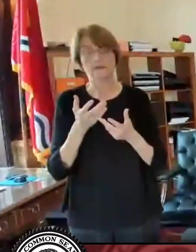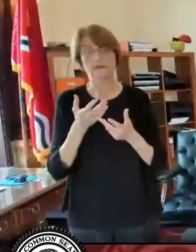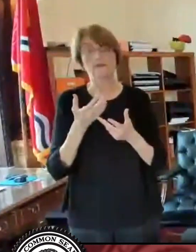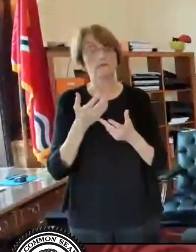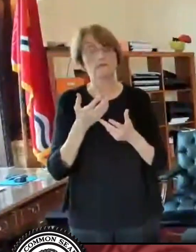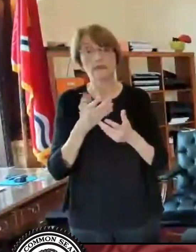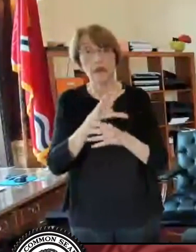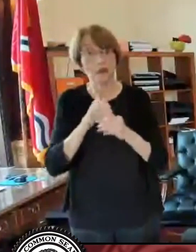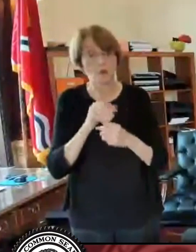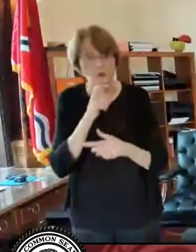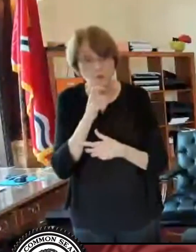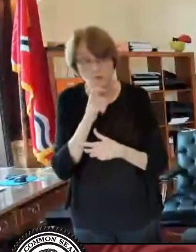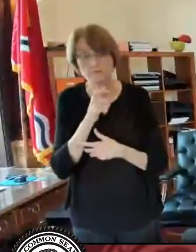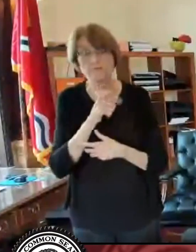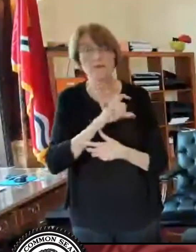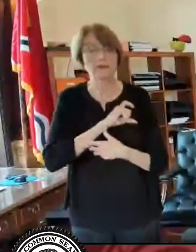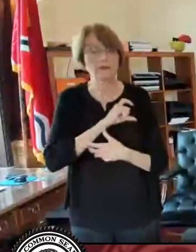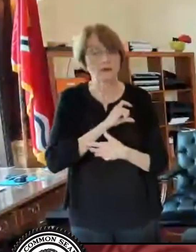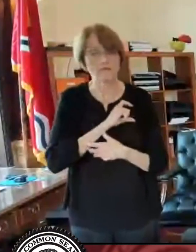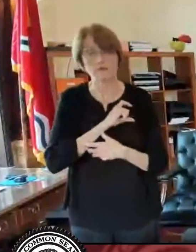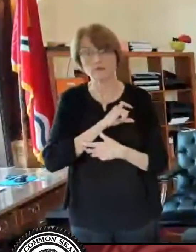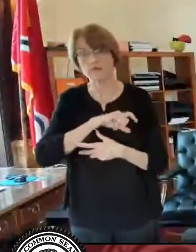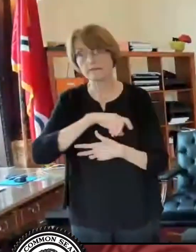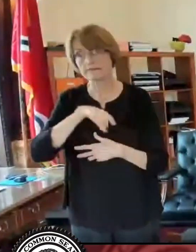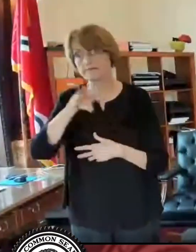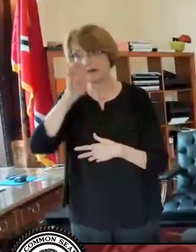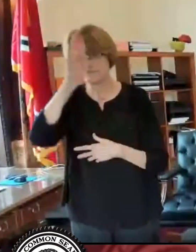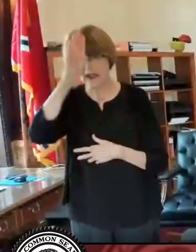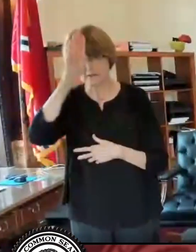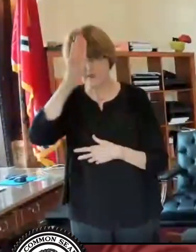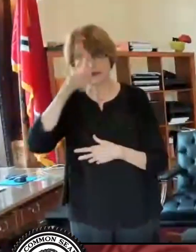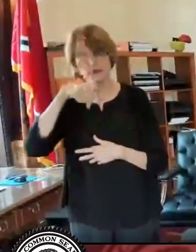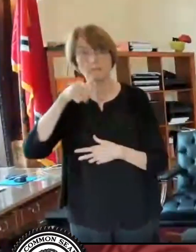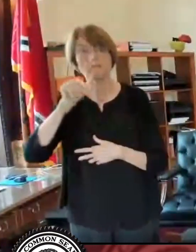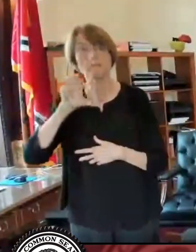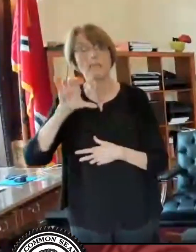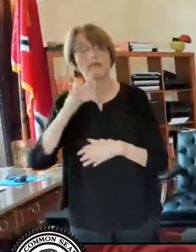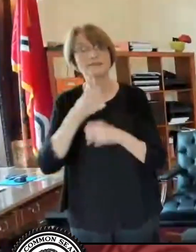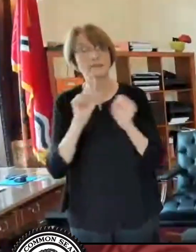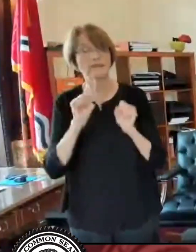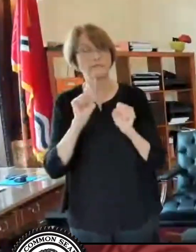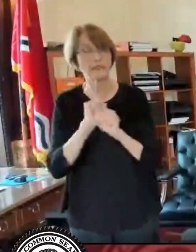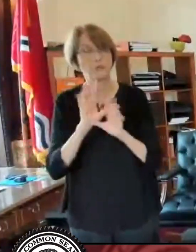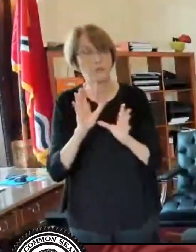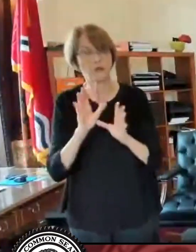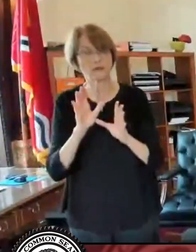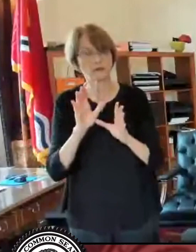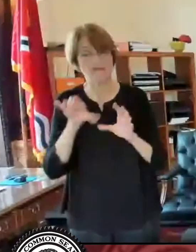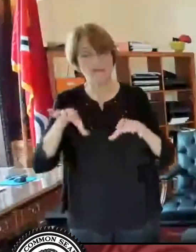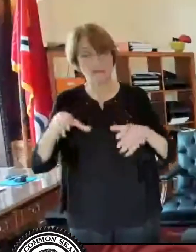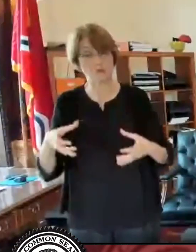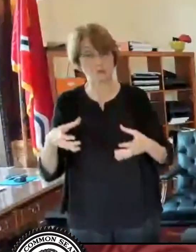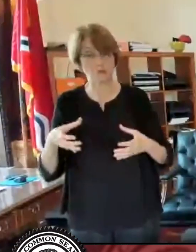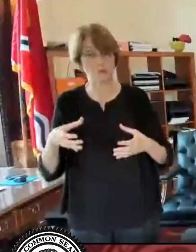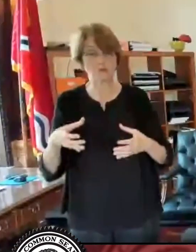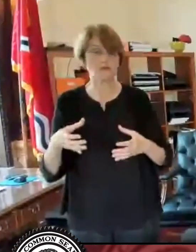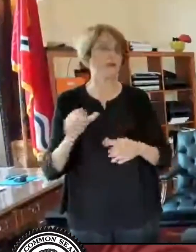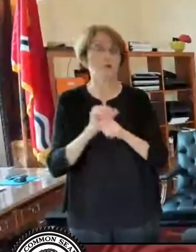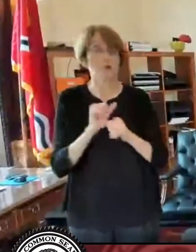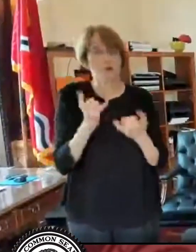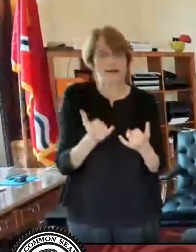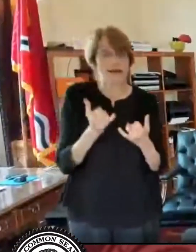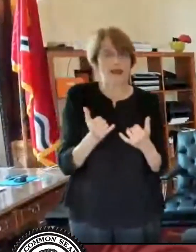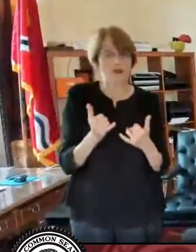firefighters, public safety employees. So it allows those individuals who work there now,